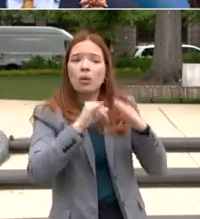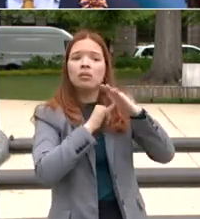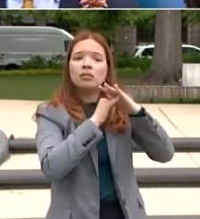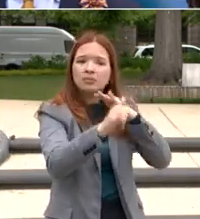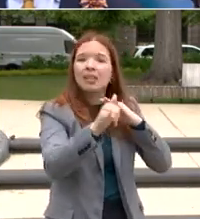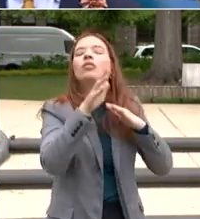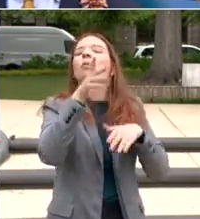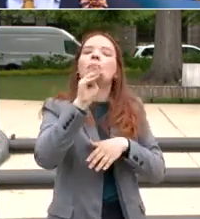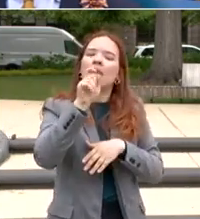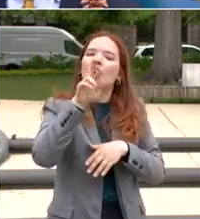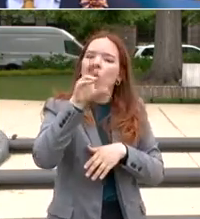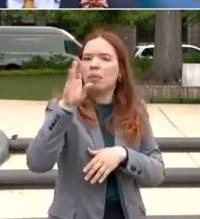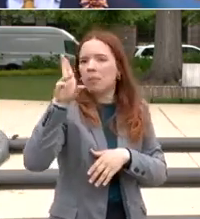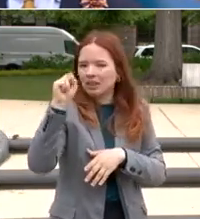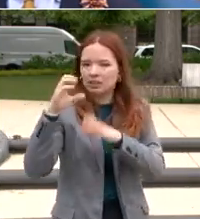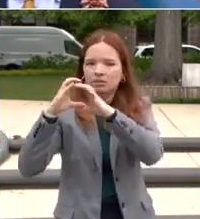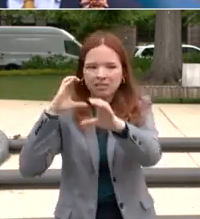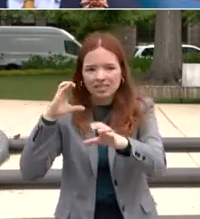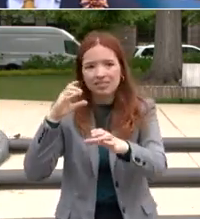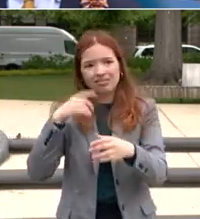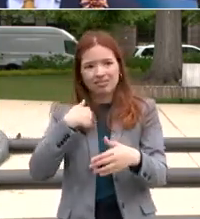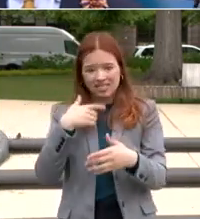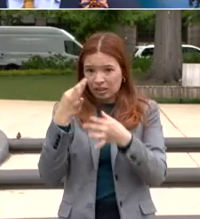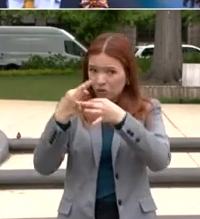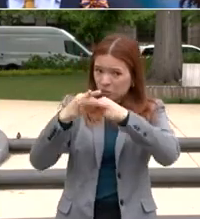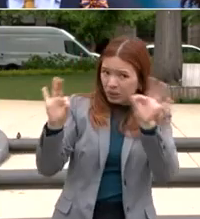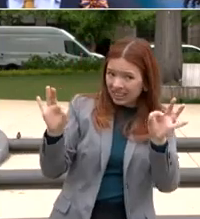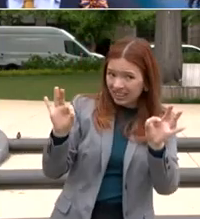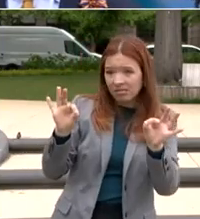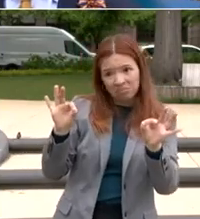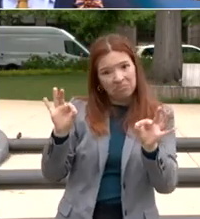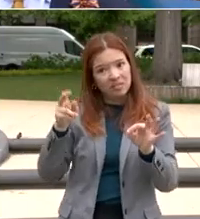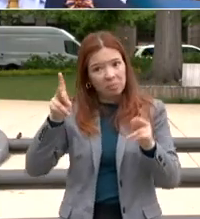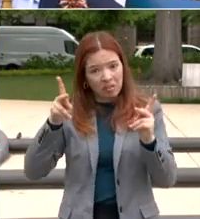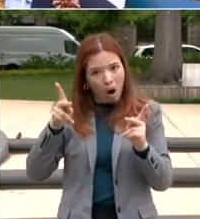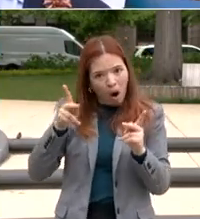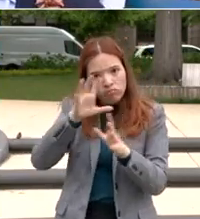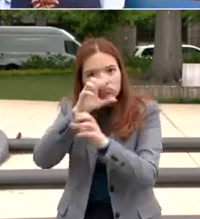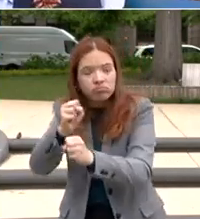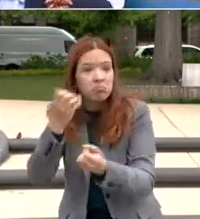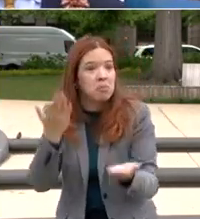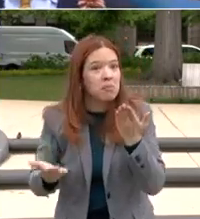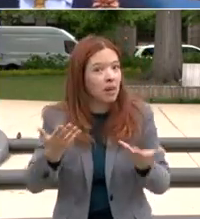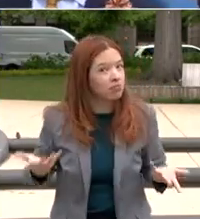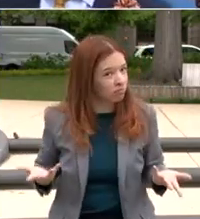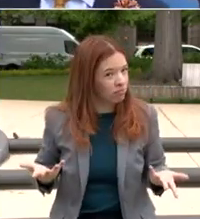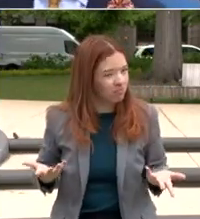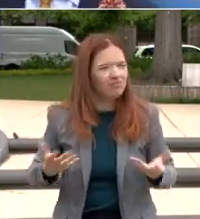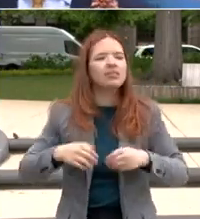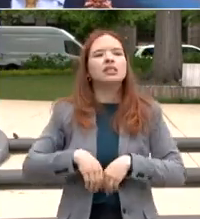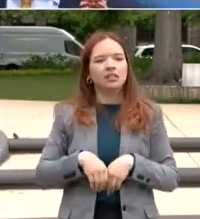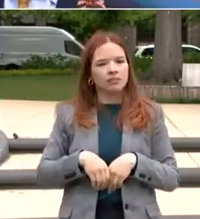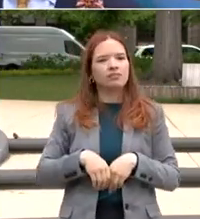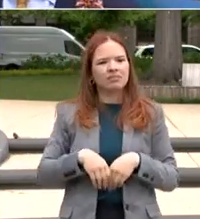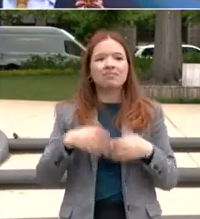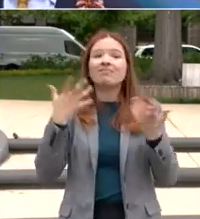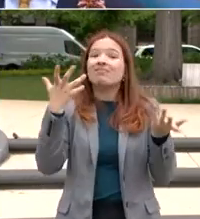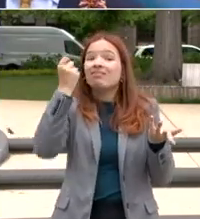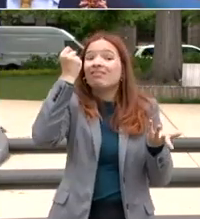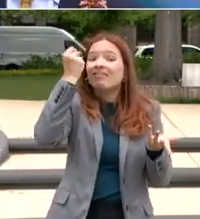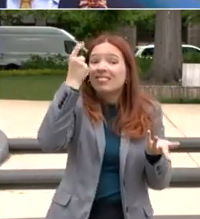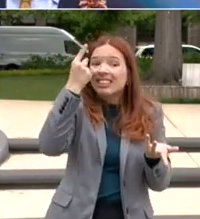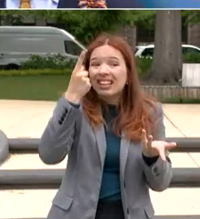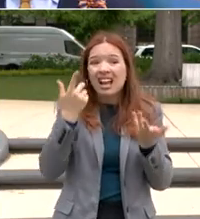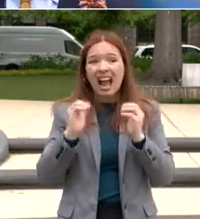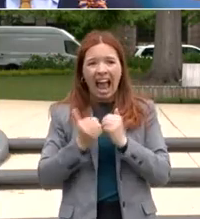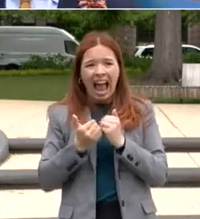them free is a very interesting and important proposal to think about. But we cannot do so at the expense